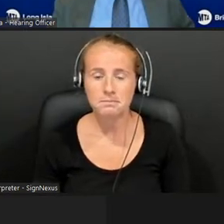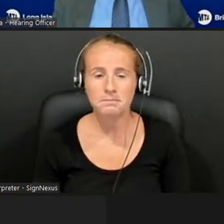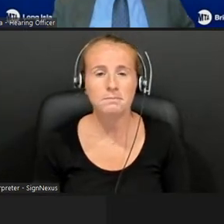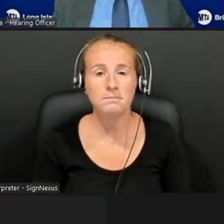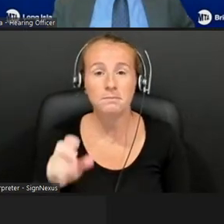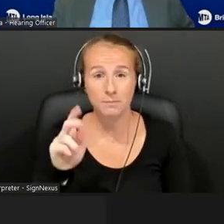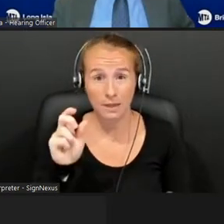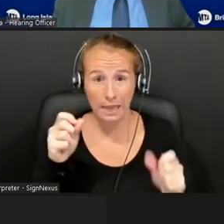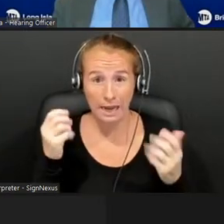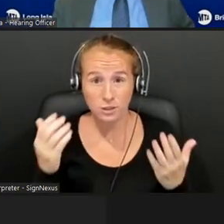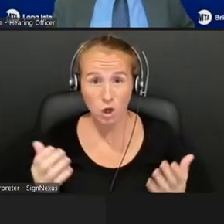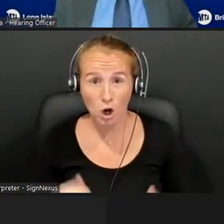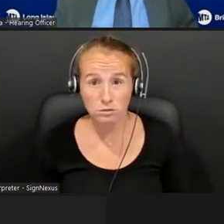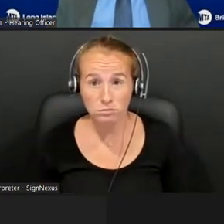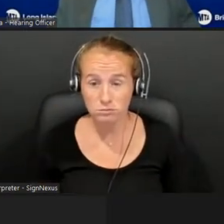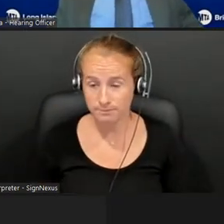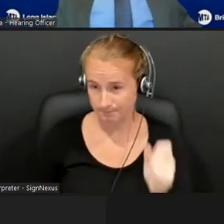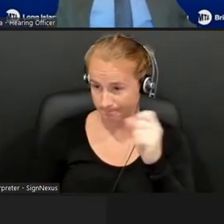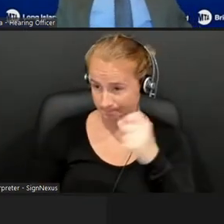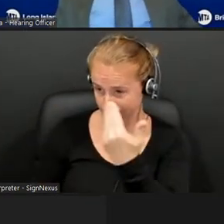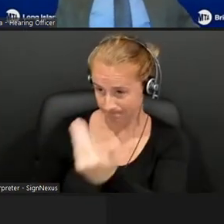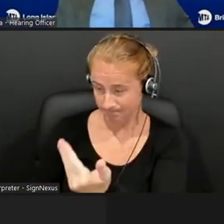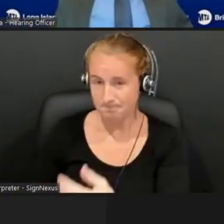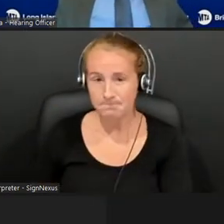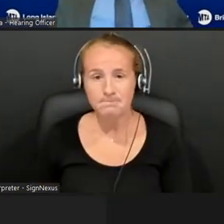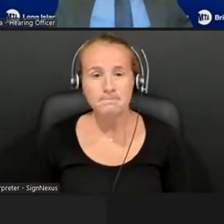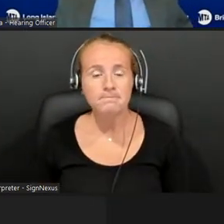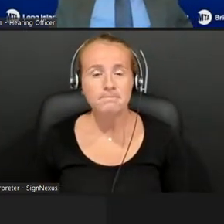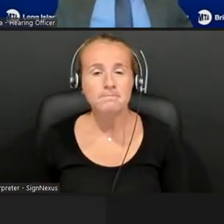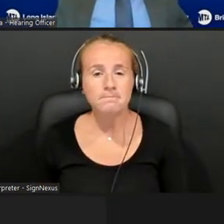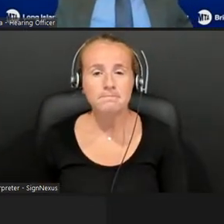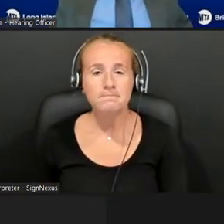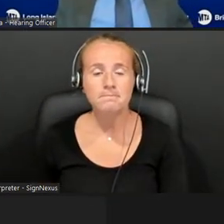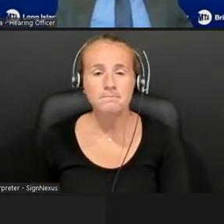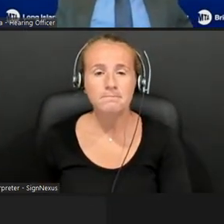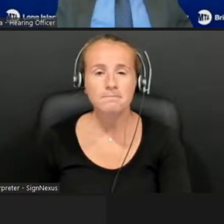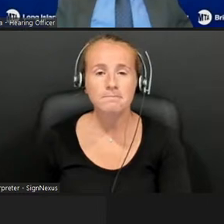be good you may begin your remarks